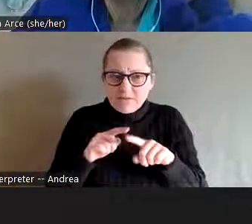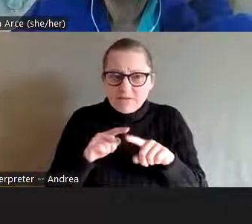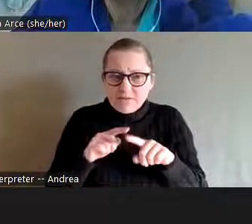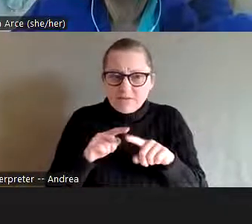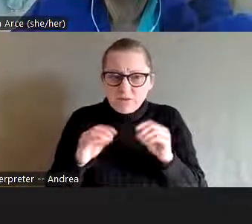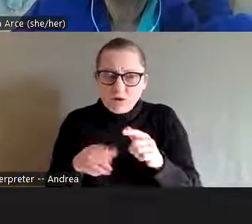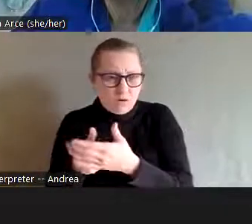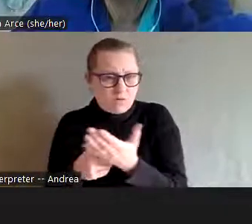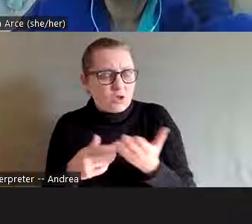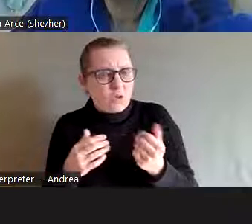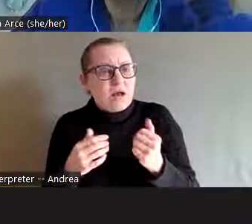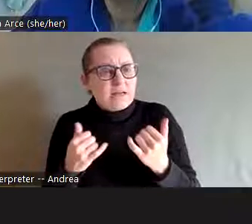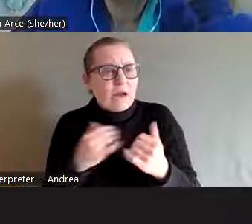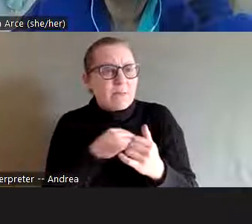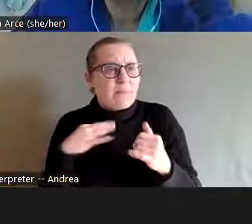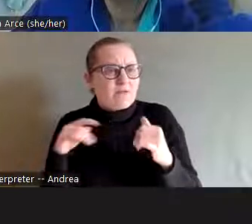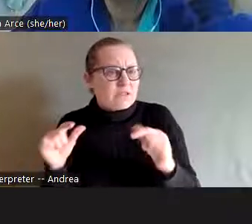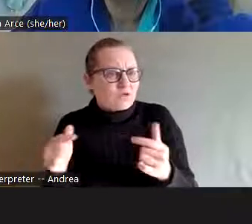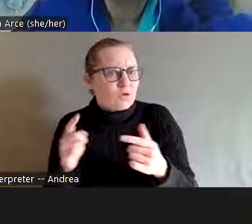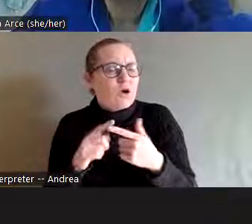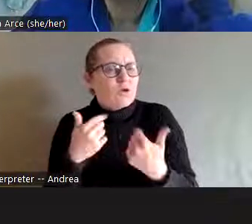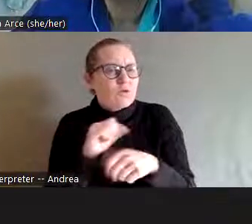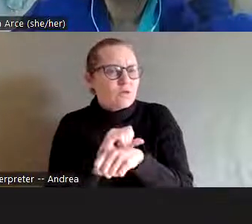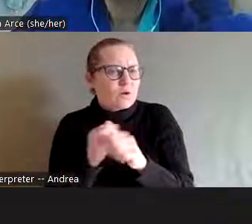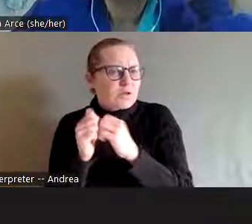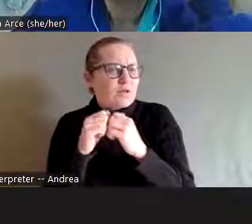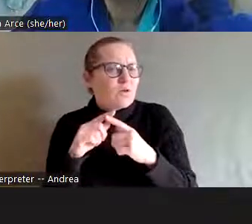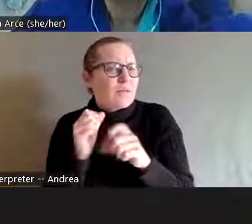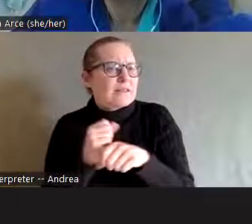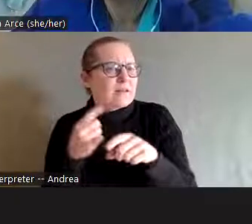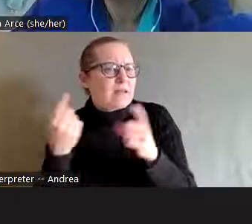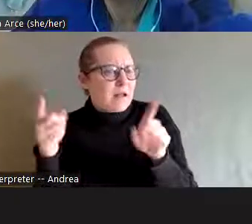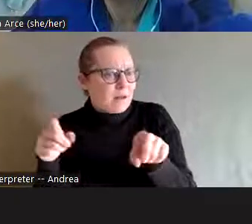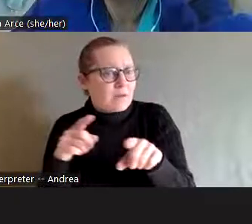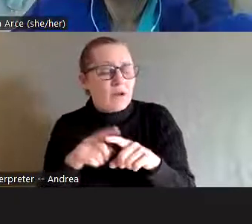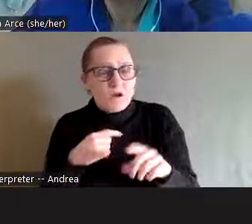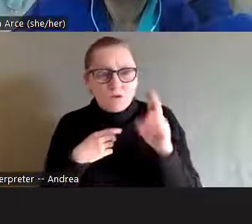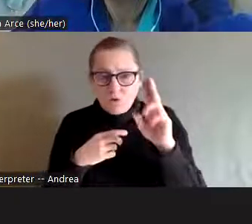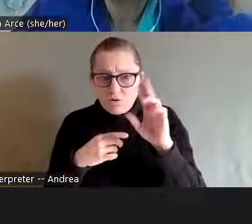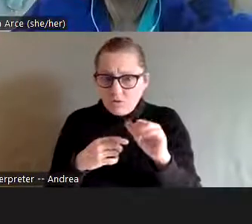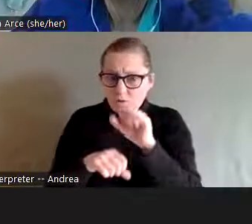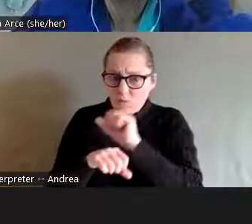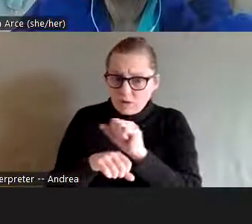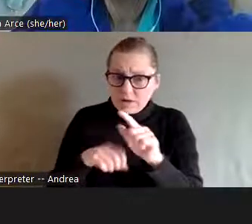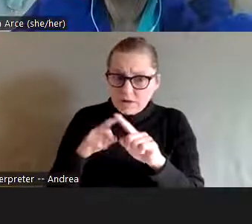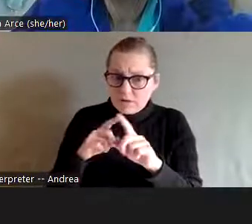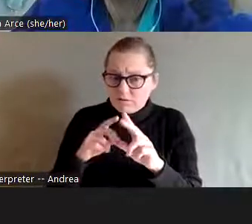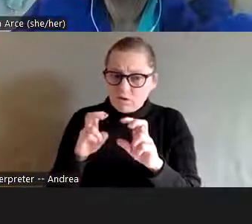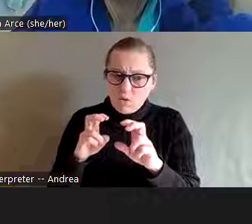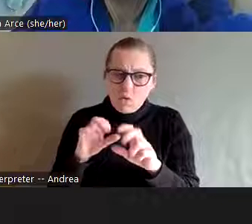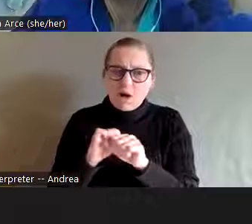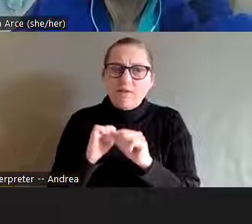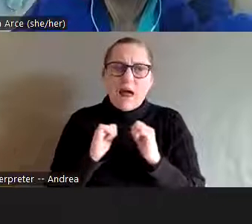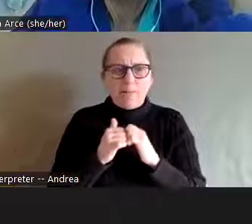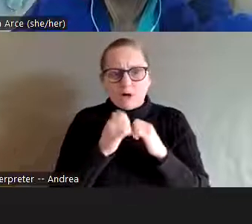this group and trying to work collaboratively to make something happen and to honor that work and your collaboration. You